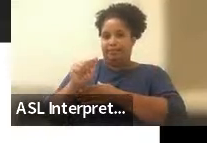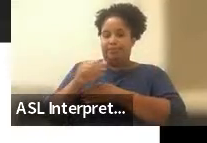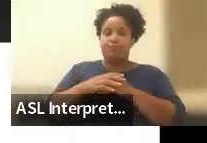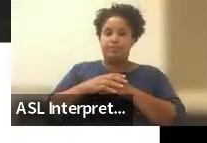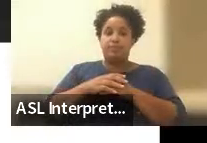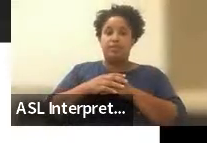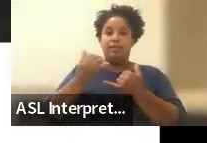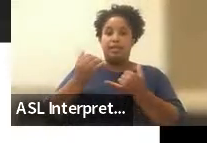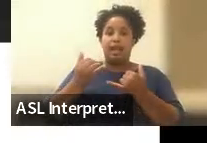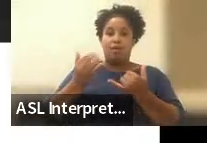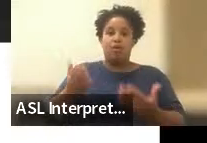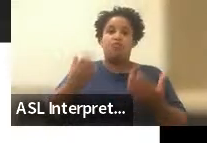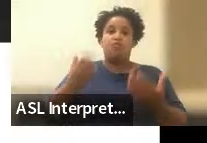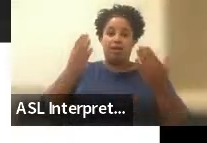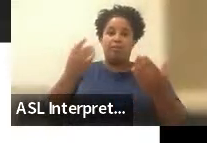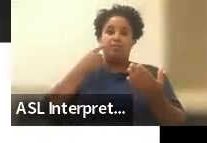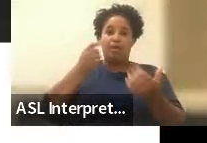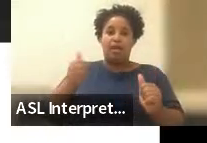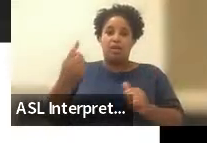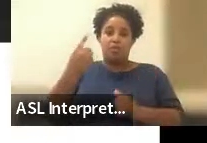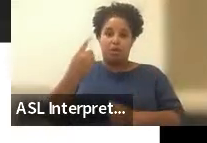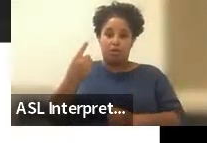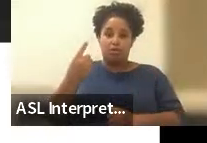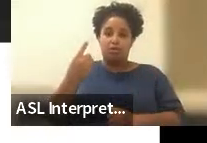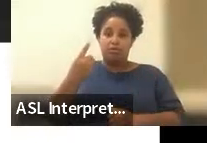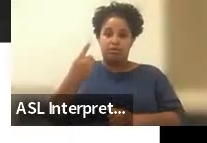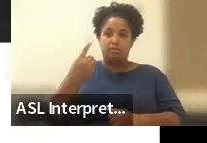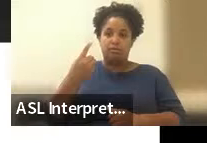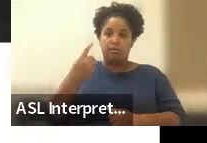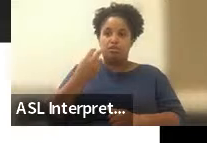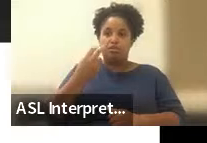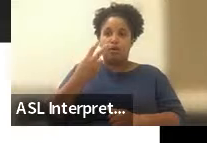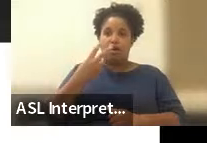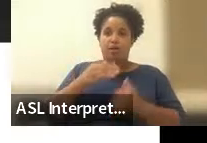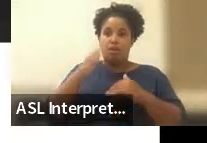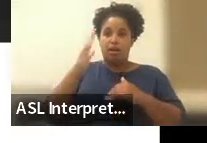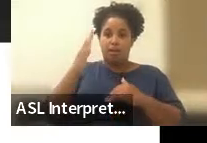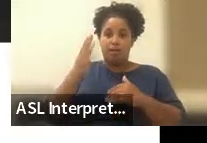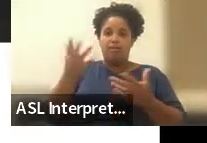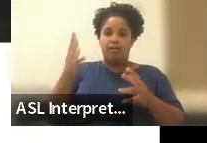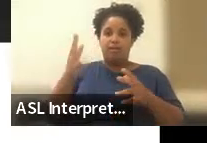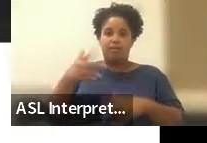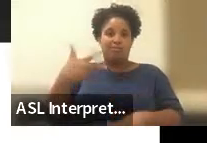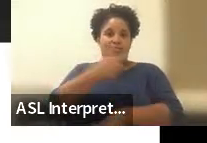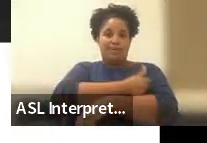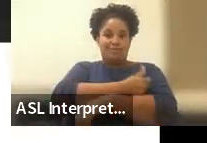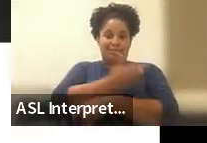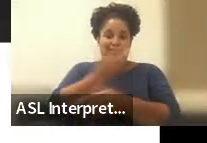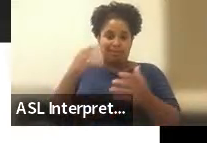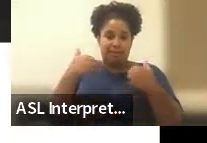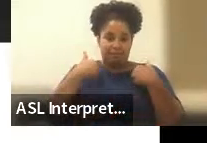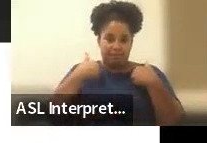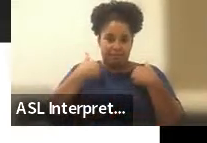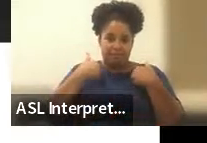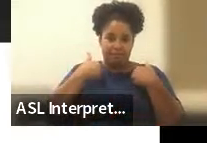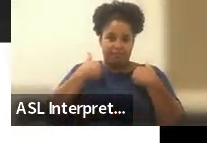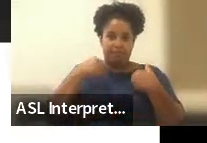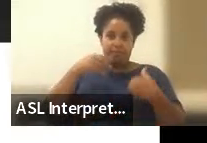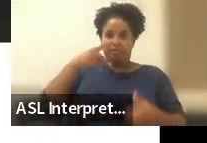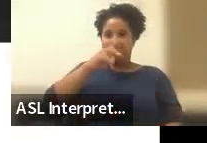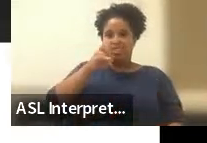Those are now recommended for anyone who is 12 and older who has been previously vaccinated. The